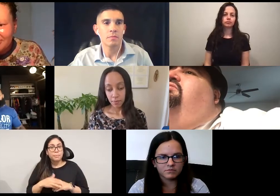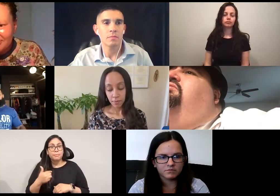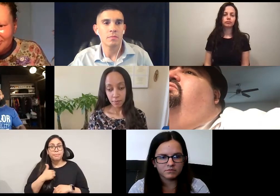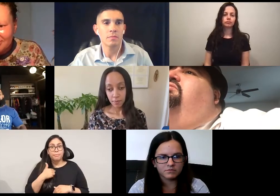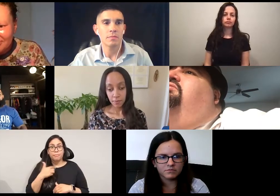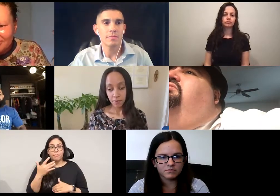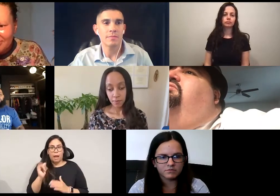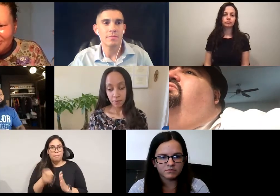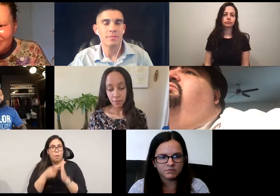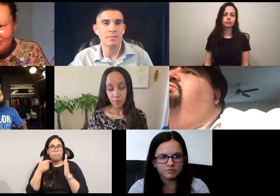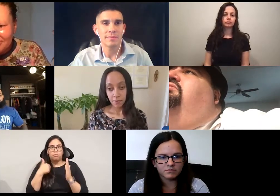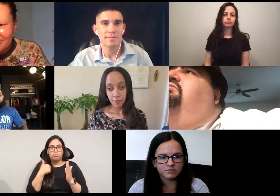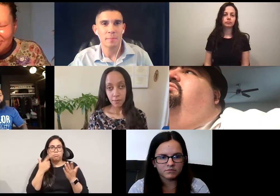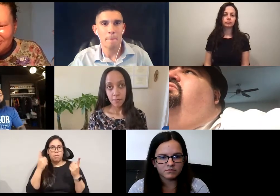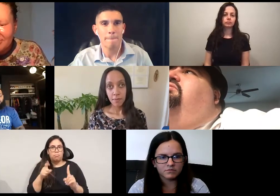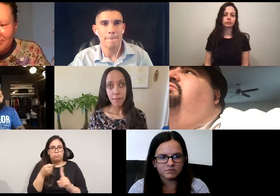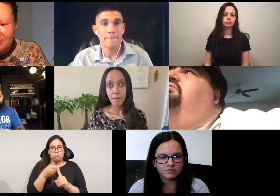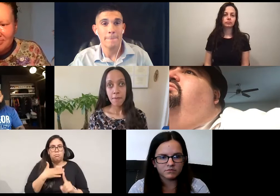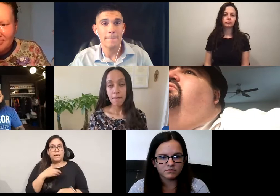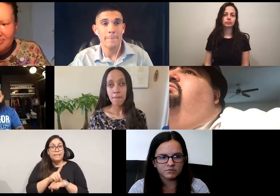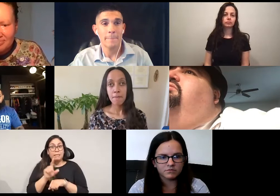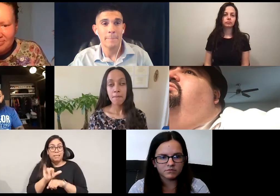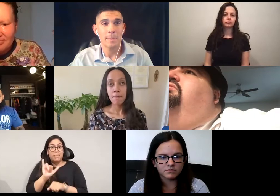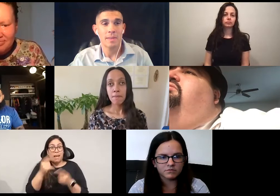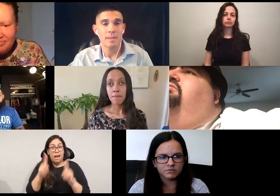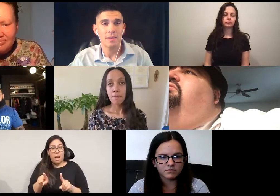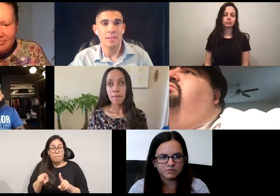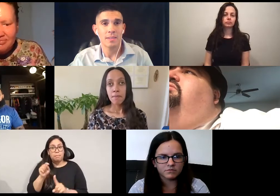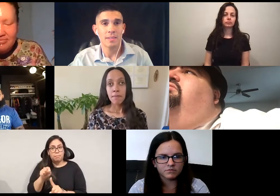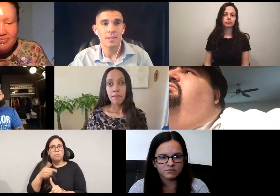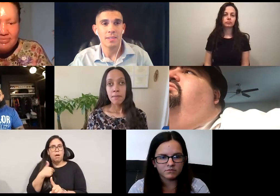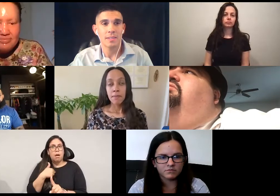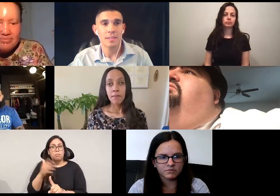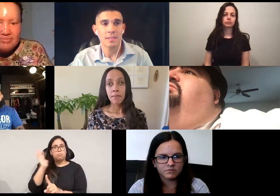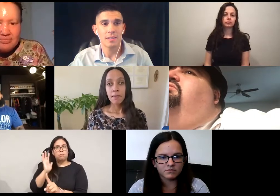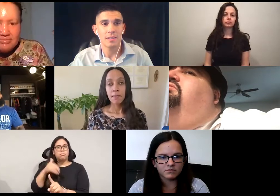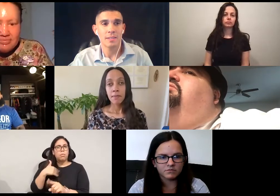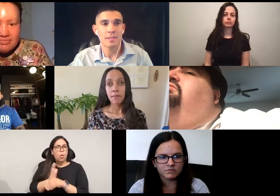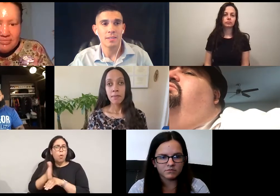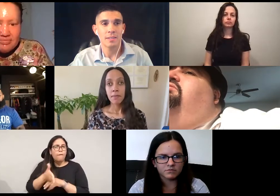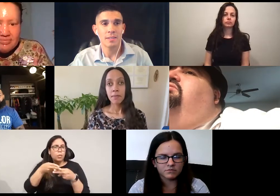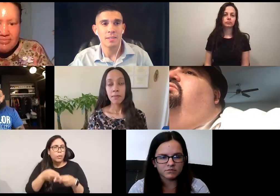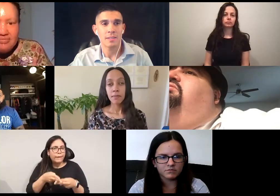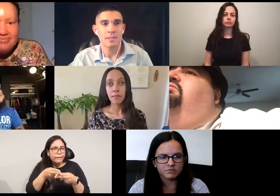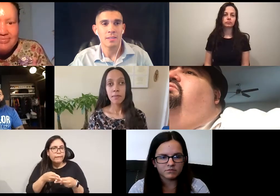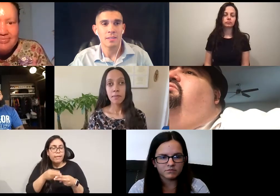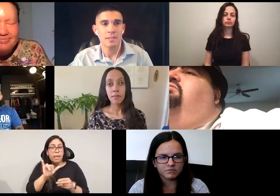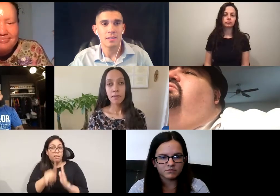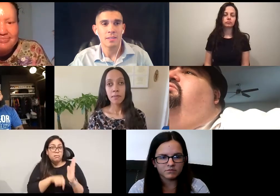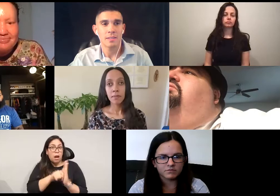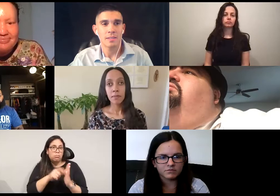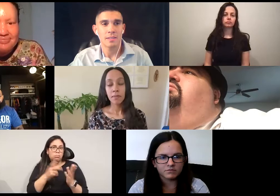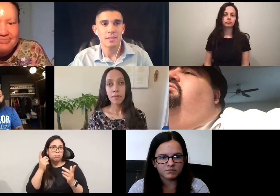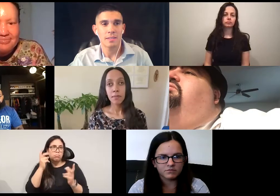my disability, I was overweight, or what I would determine for myself as being